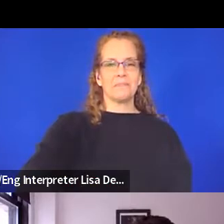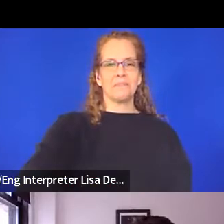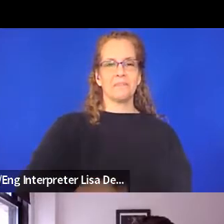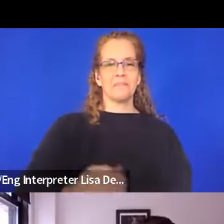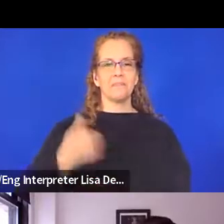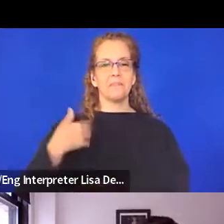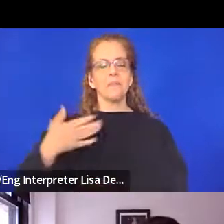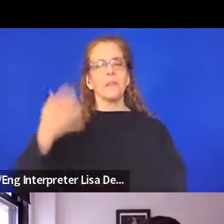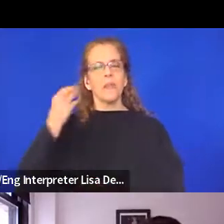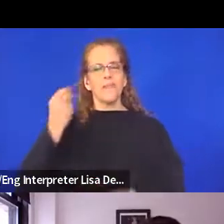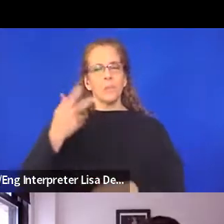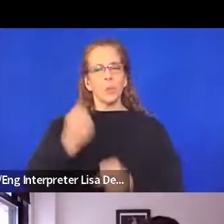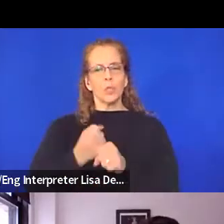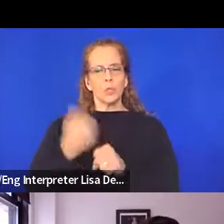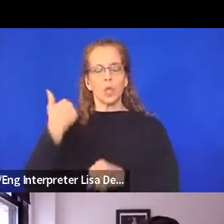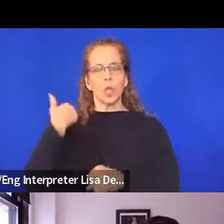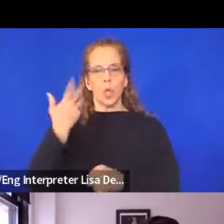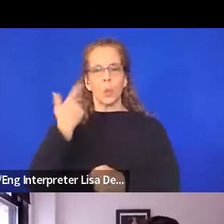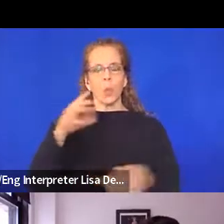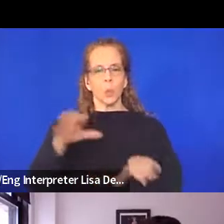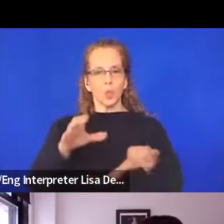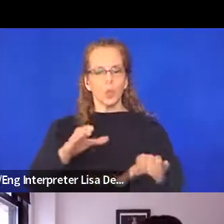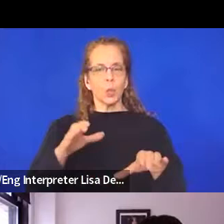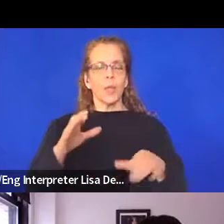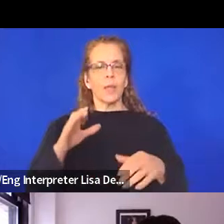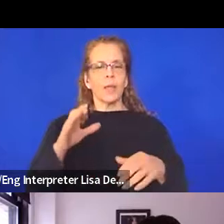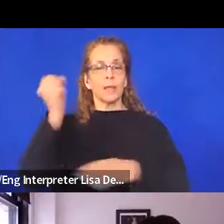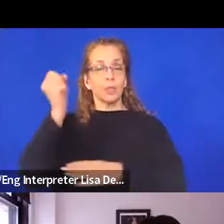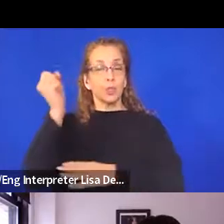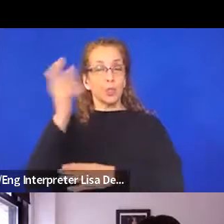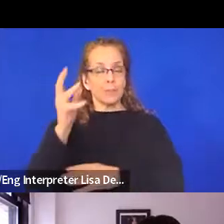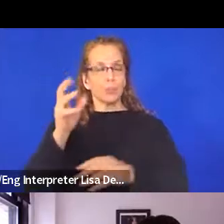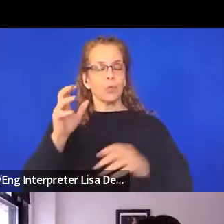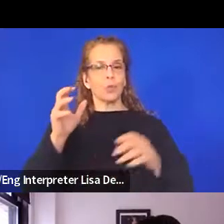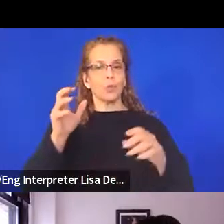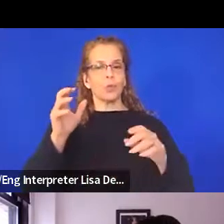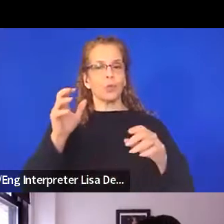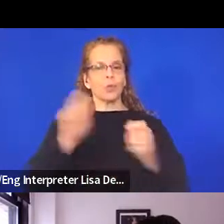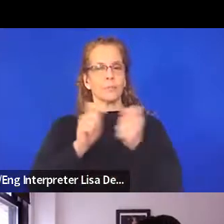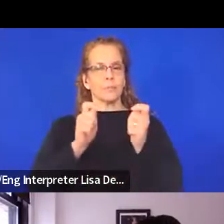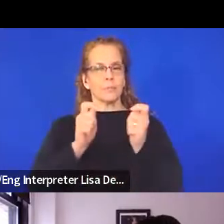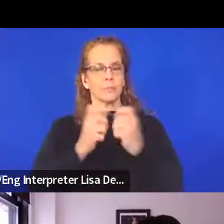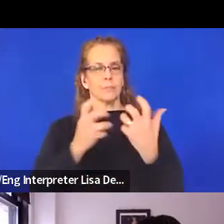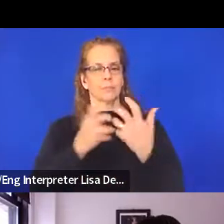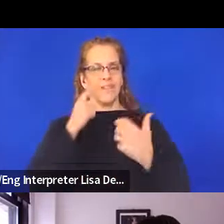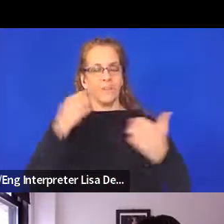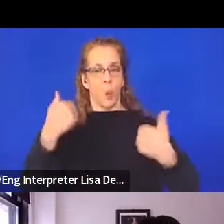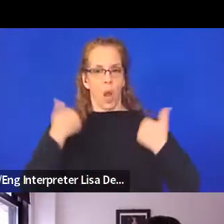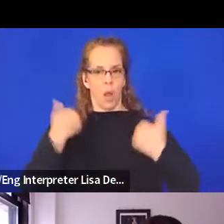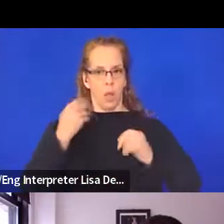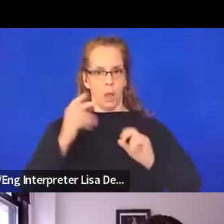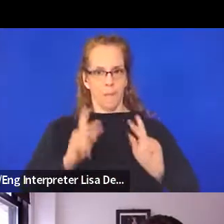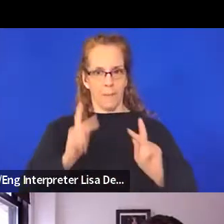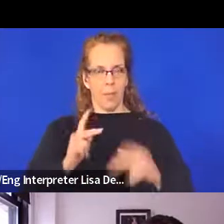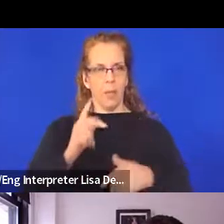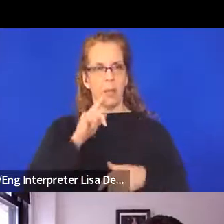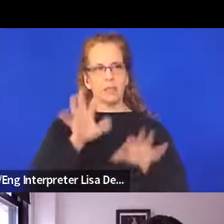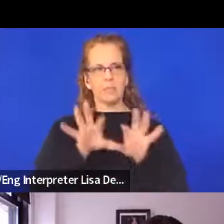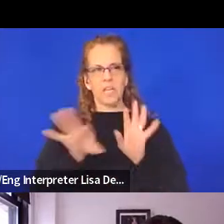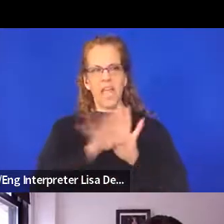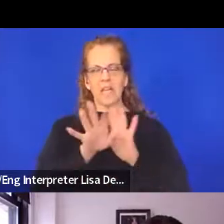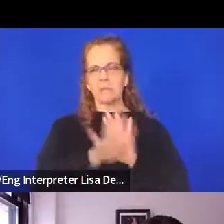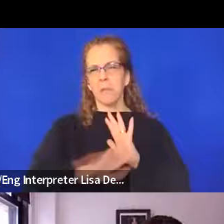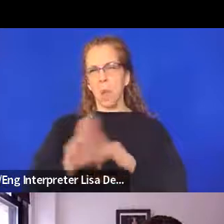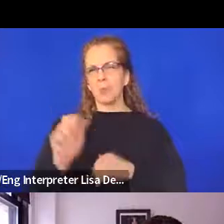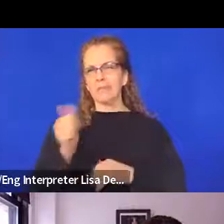immersive adaptations of Shakespeare for young audiences. And those shows require a cast of 10 or 11, about 60 hours